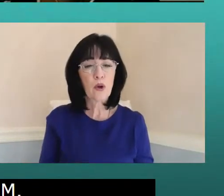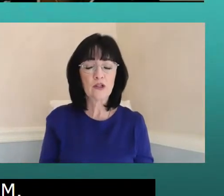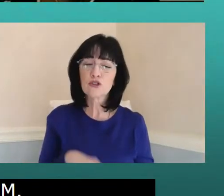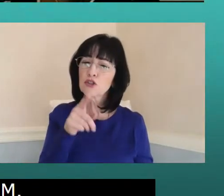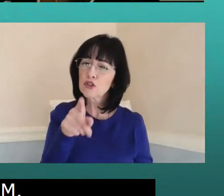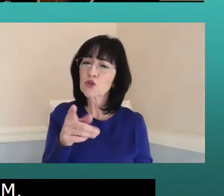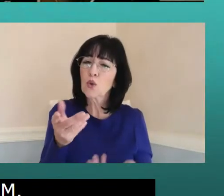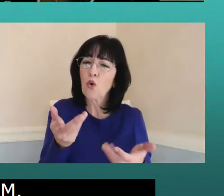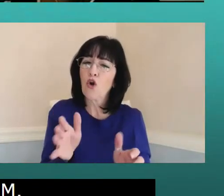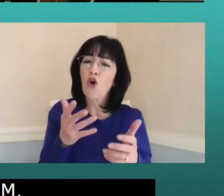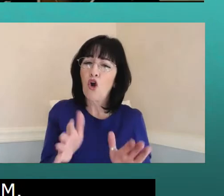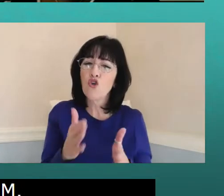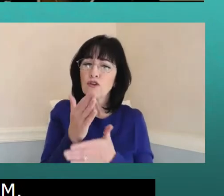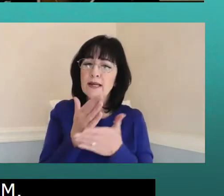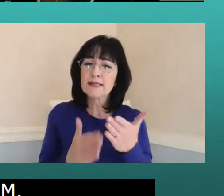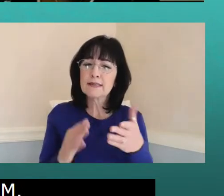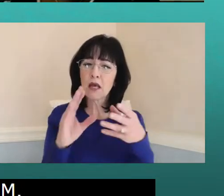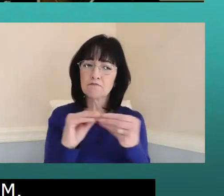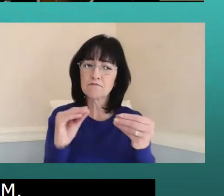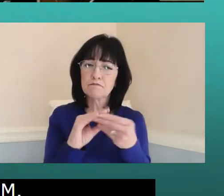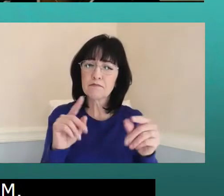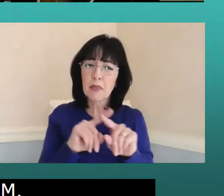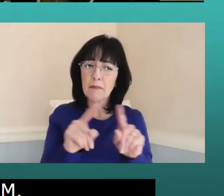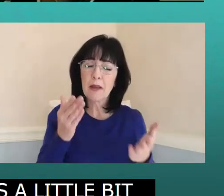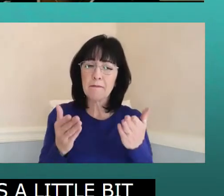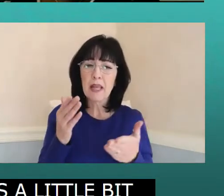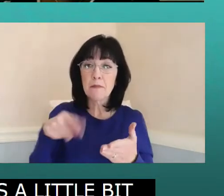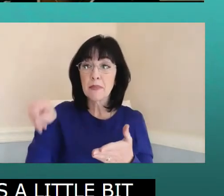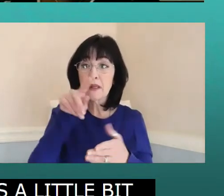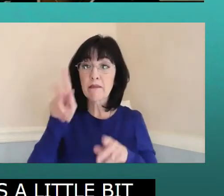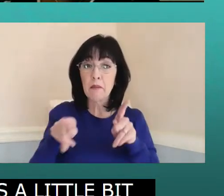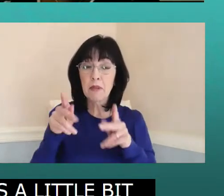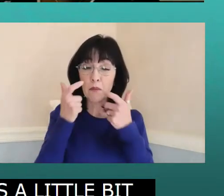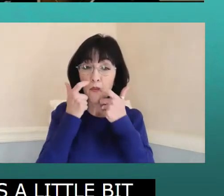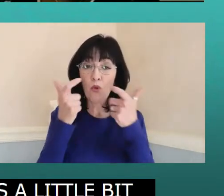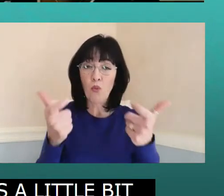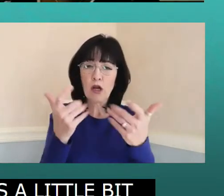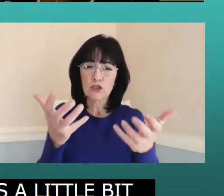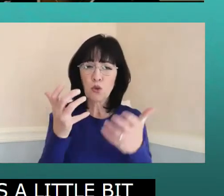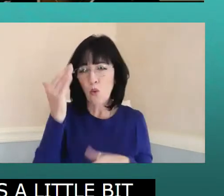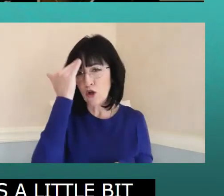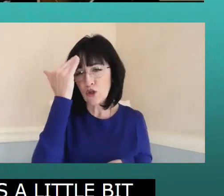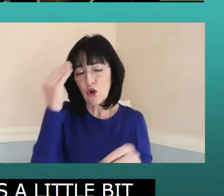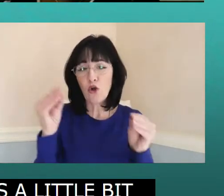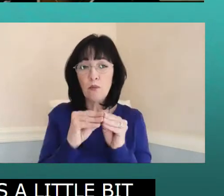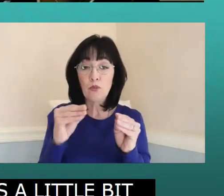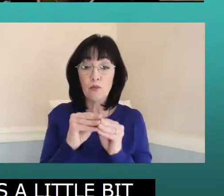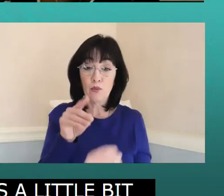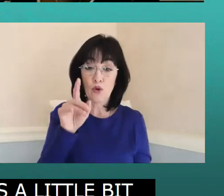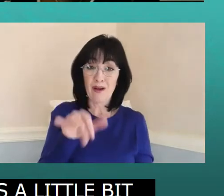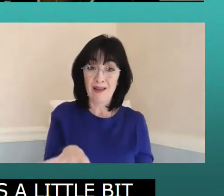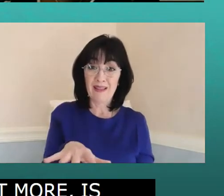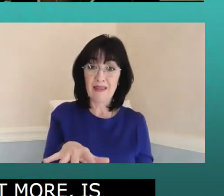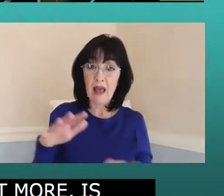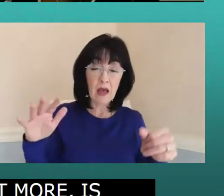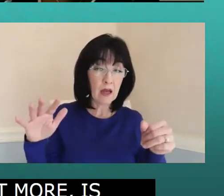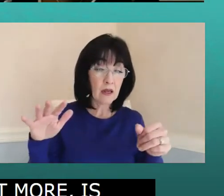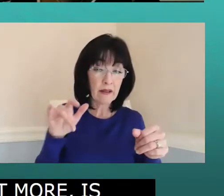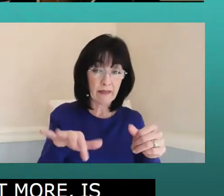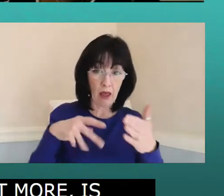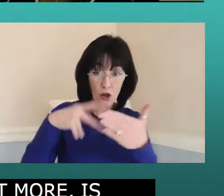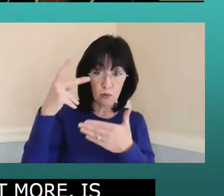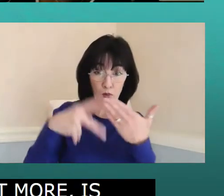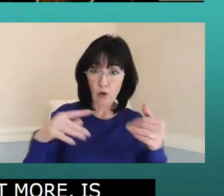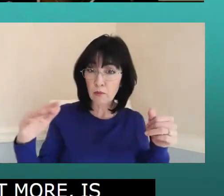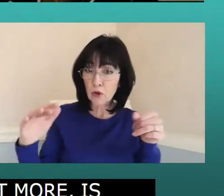but I think the viewers would like to know a little bit more. Is accelerated summer learning all online? How can you sign up for